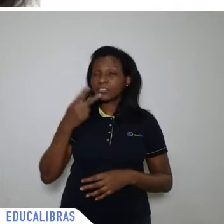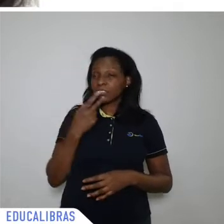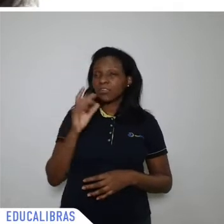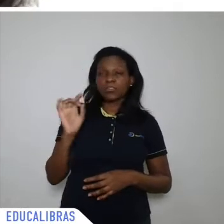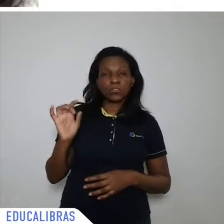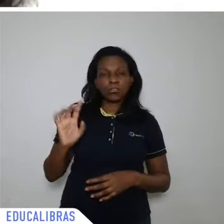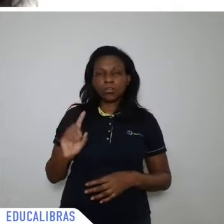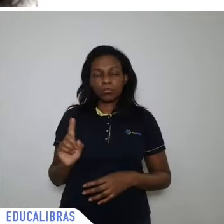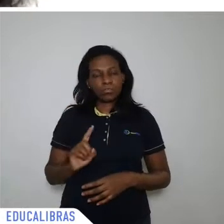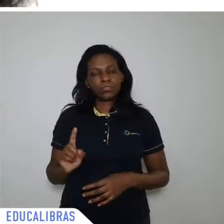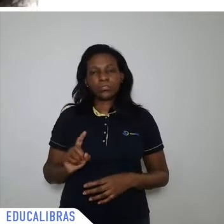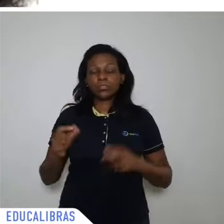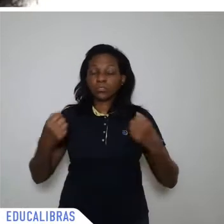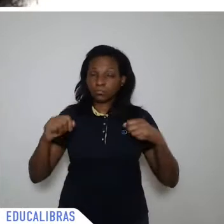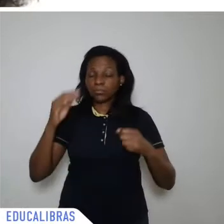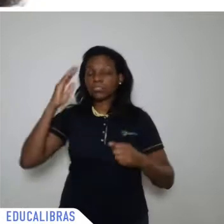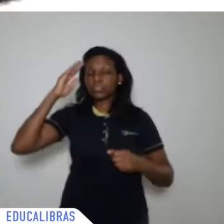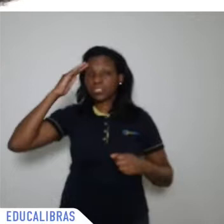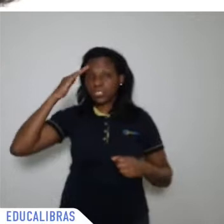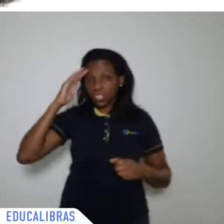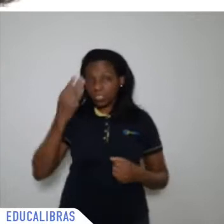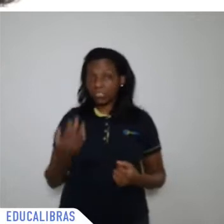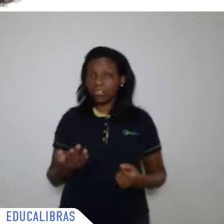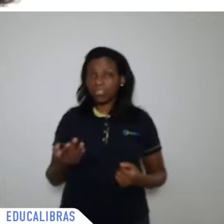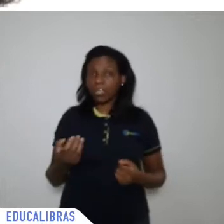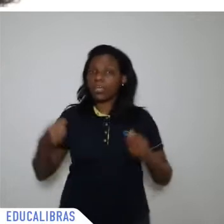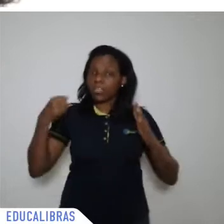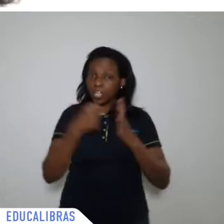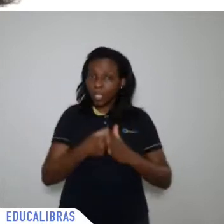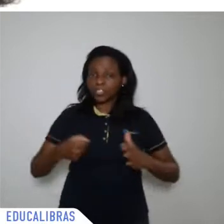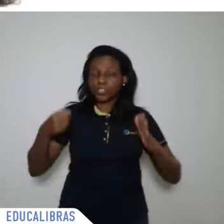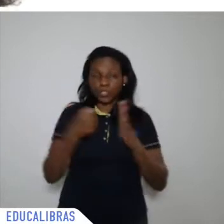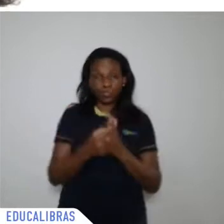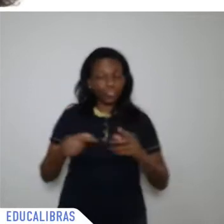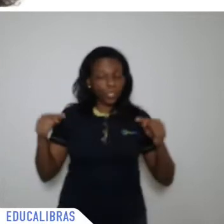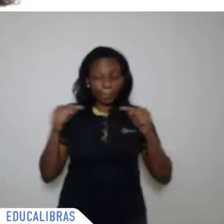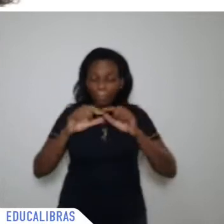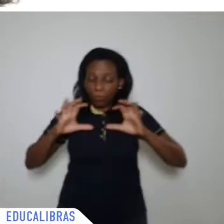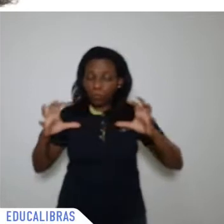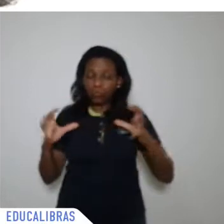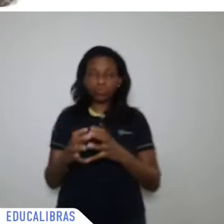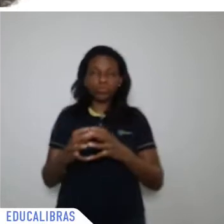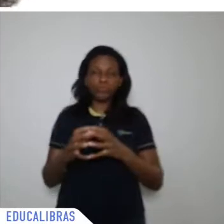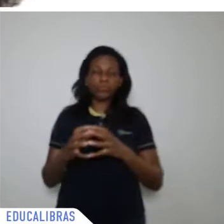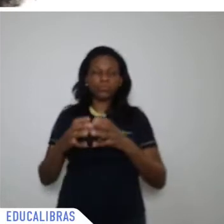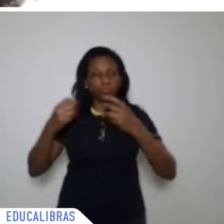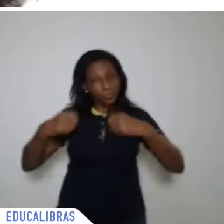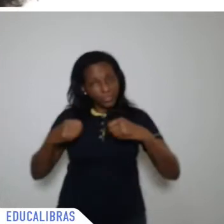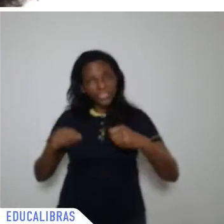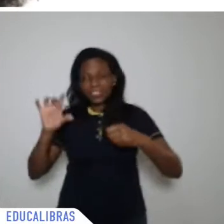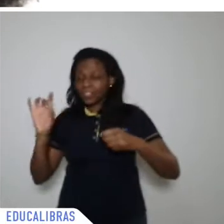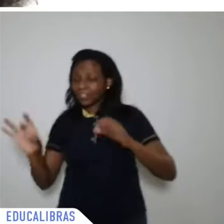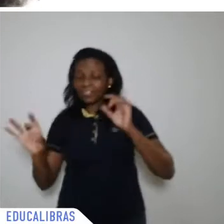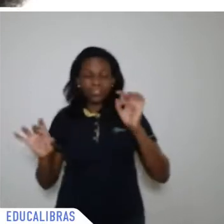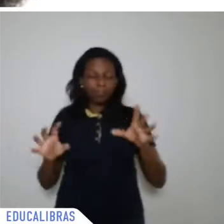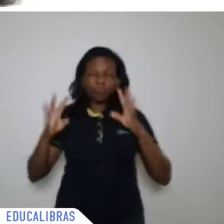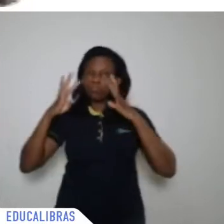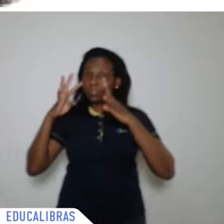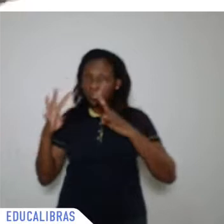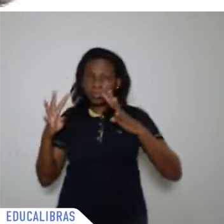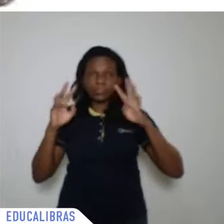to assimilate this knowledge for themselves, but also to understand that this is a collective fight that depends on